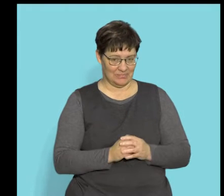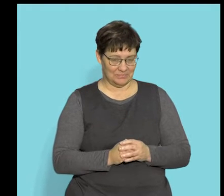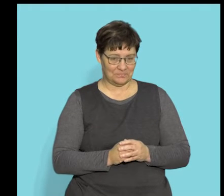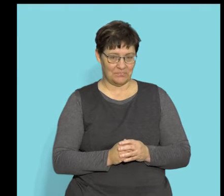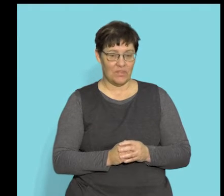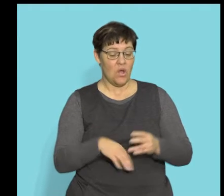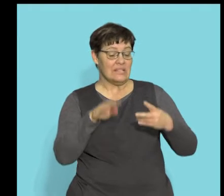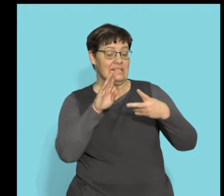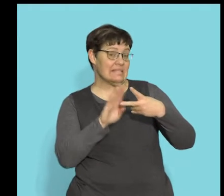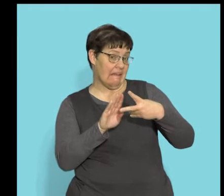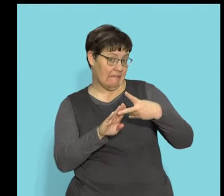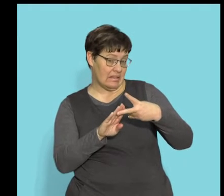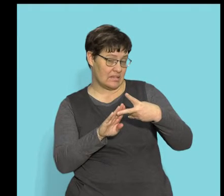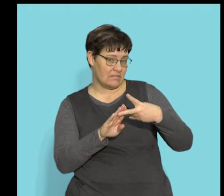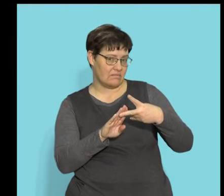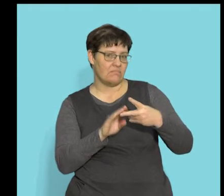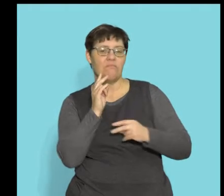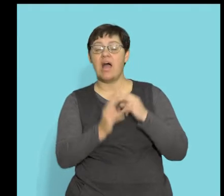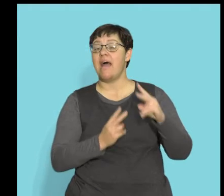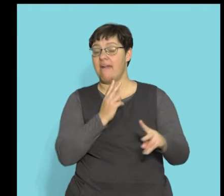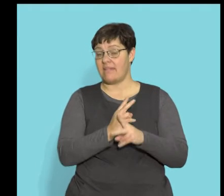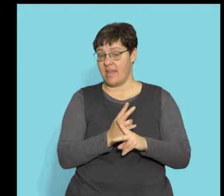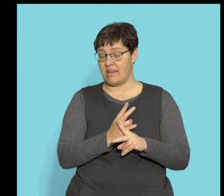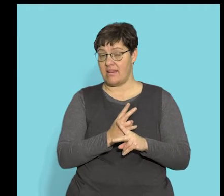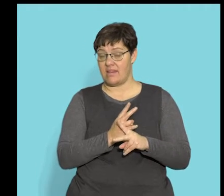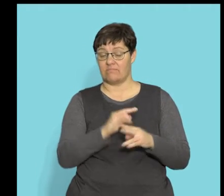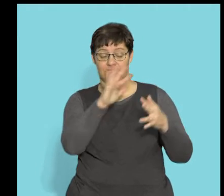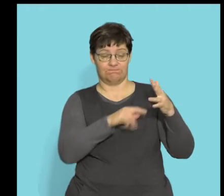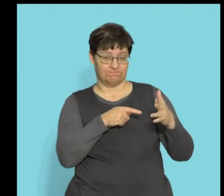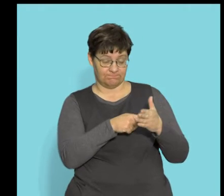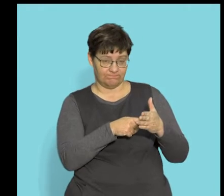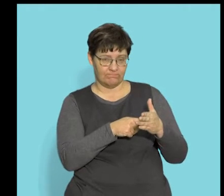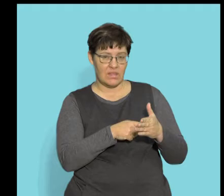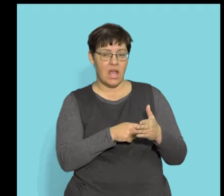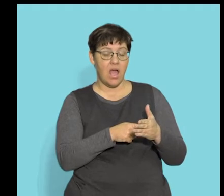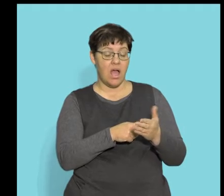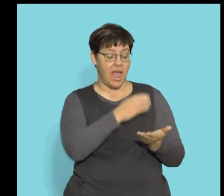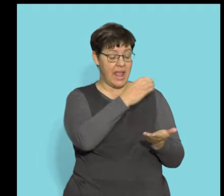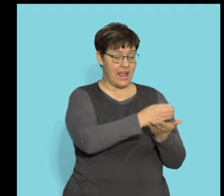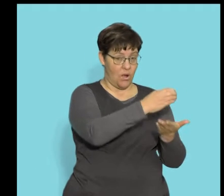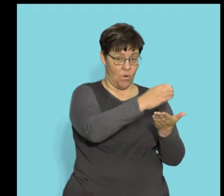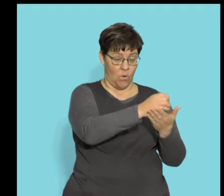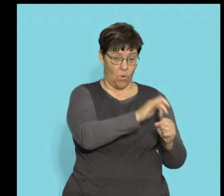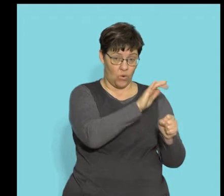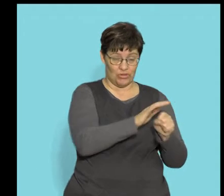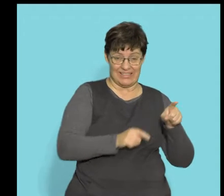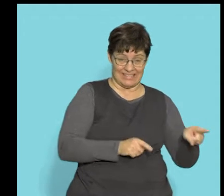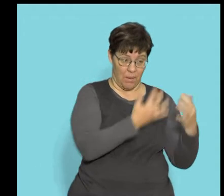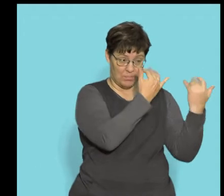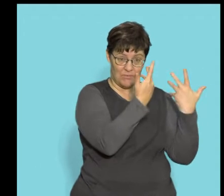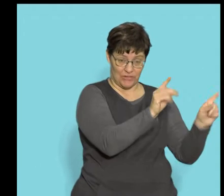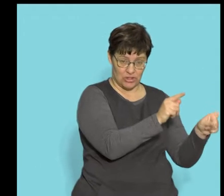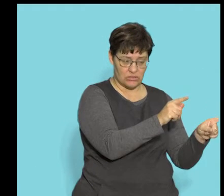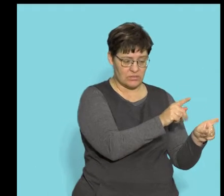the second part of this question, I'm just going to repeat it again for us. So it's how many cans can be packed into a